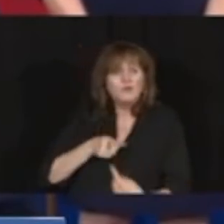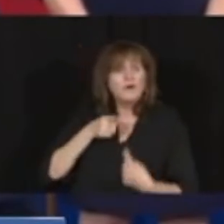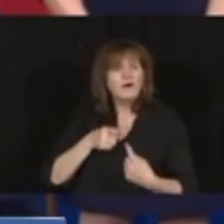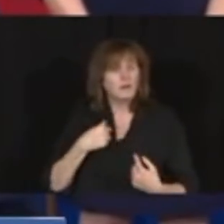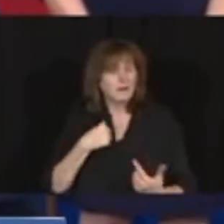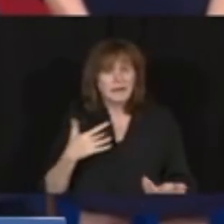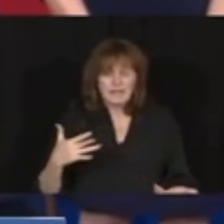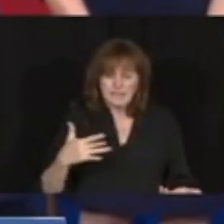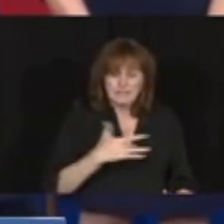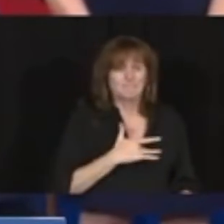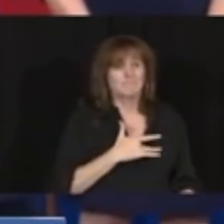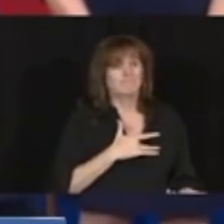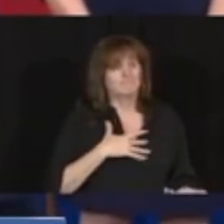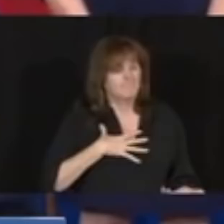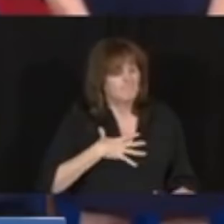keeps me up at night.